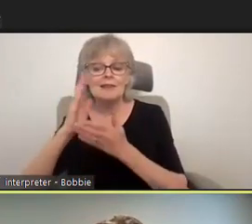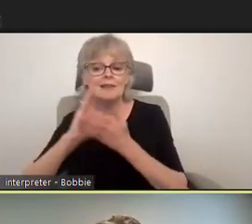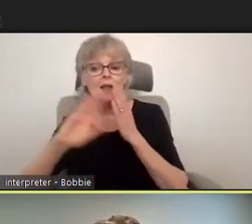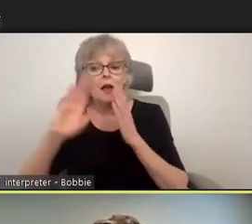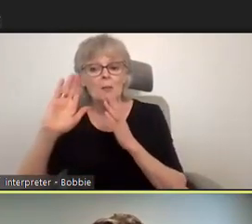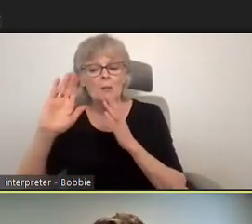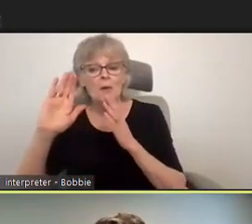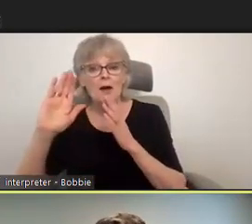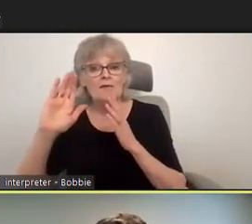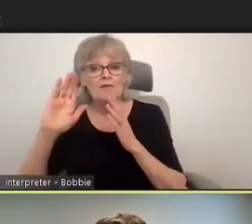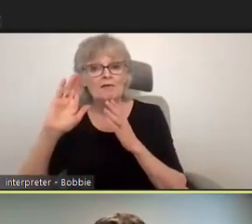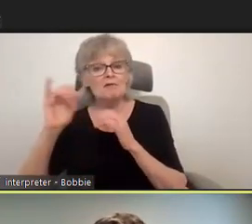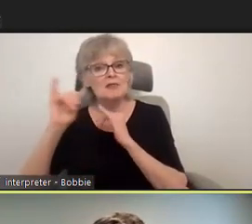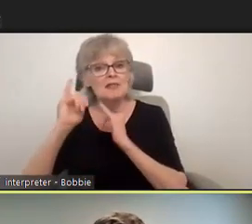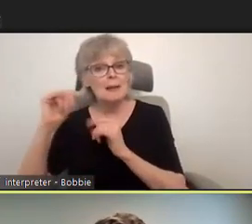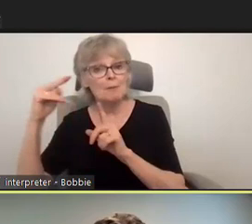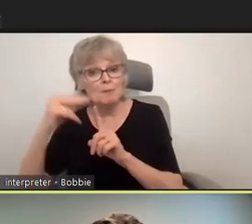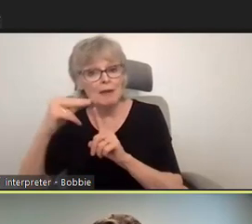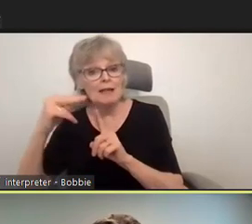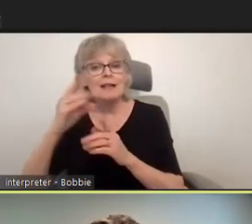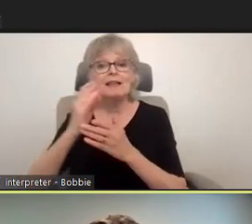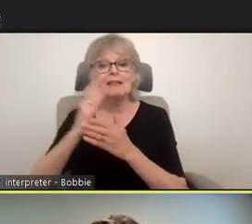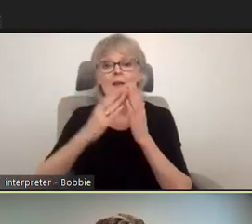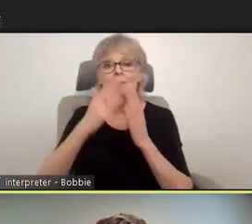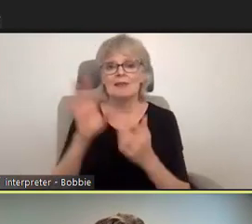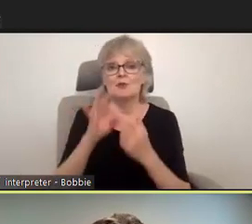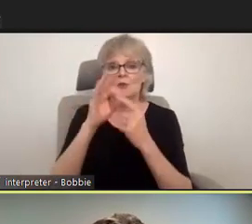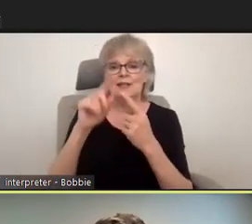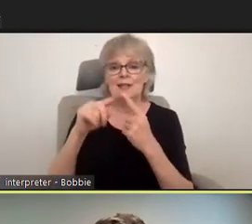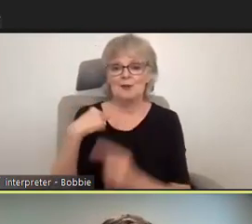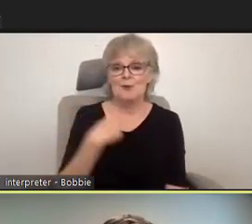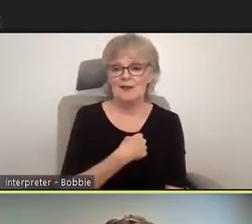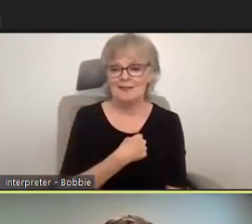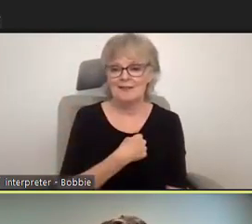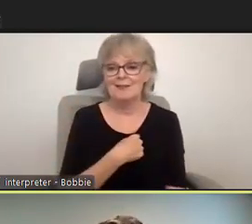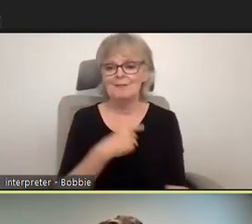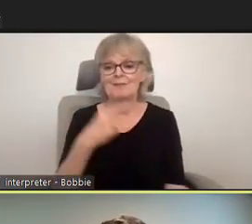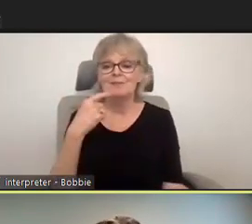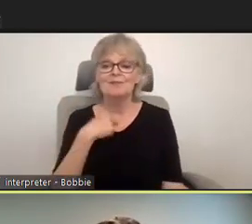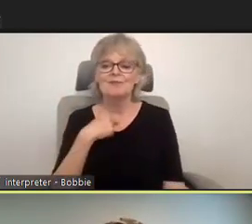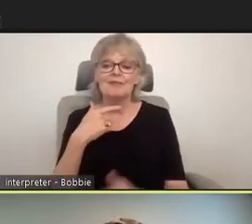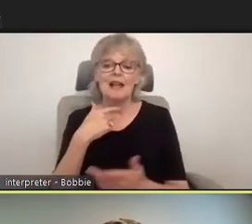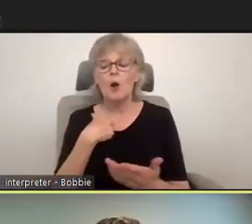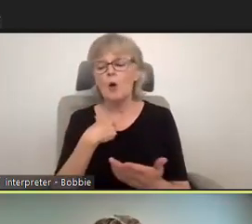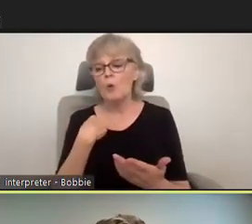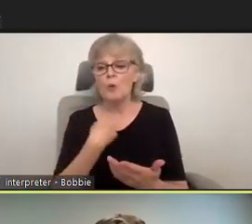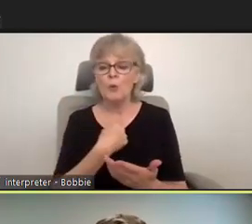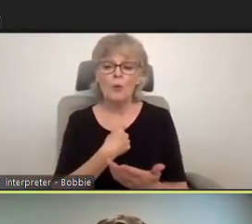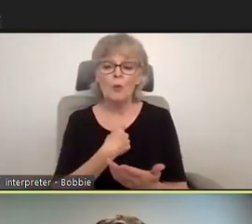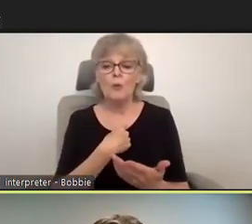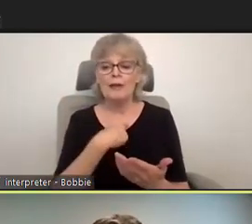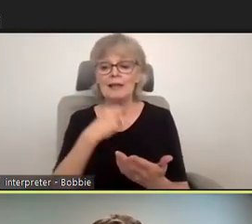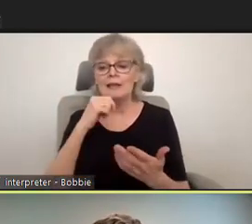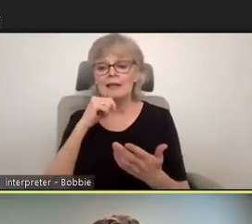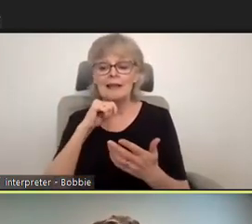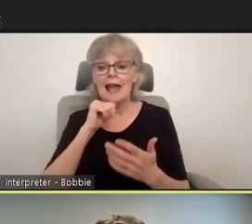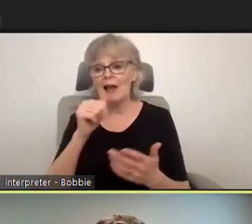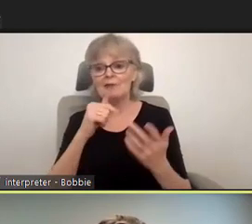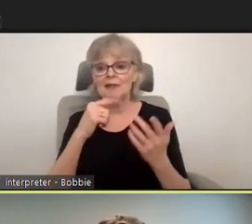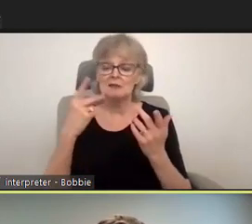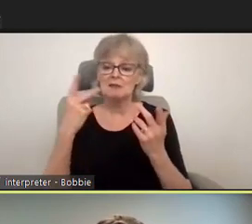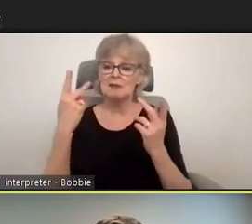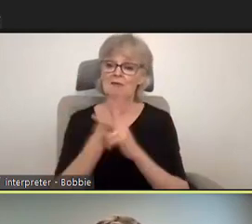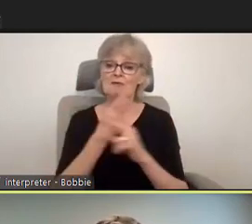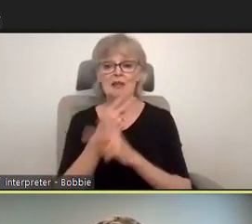our experience. And I share these things with you not because we have it all figured out or because we were really intentional about doing all